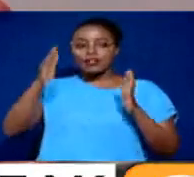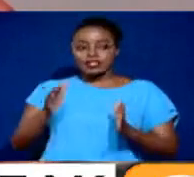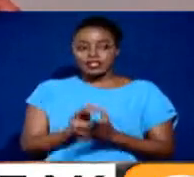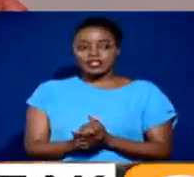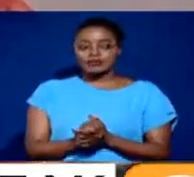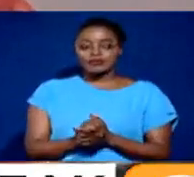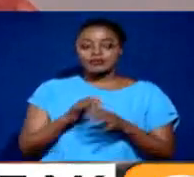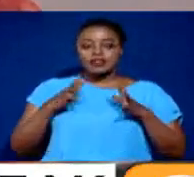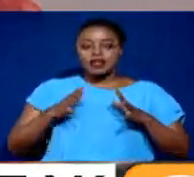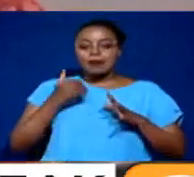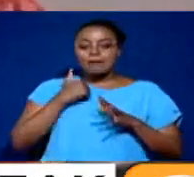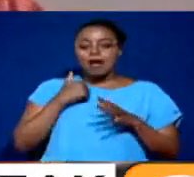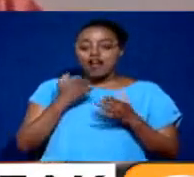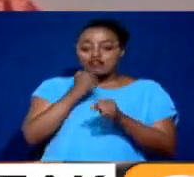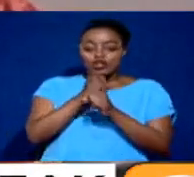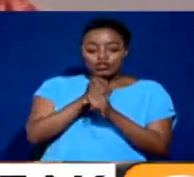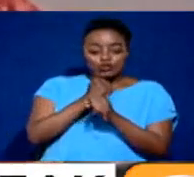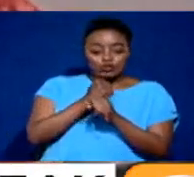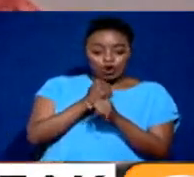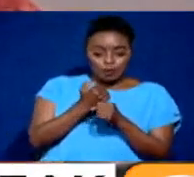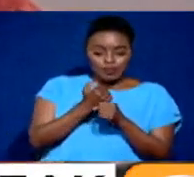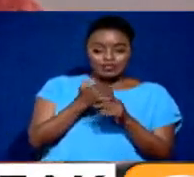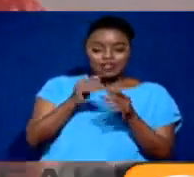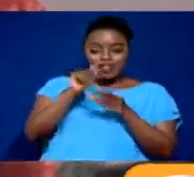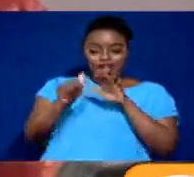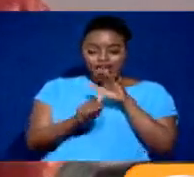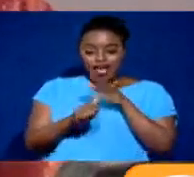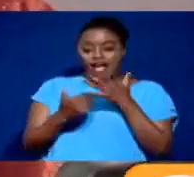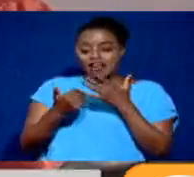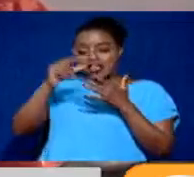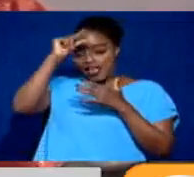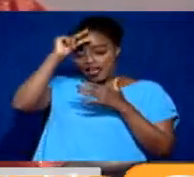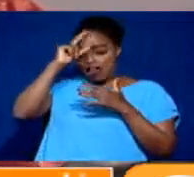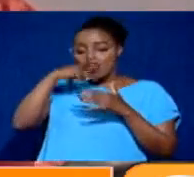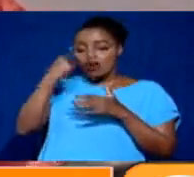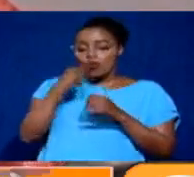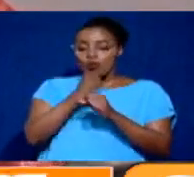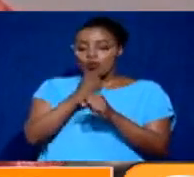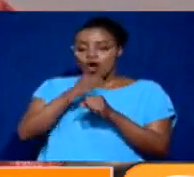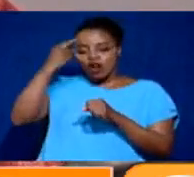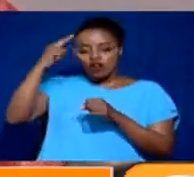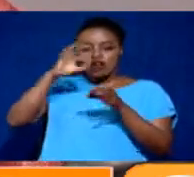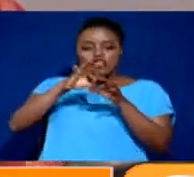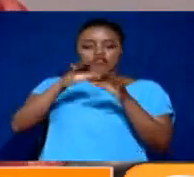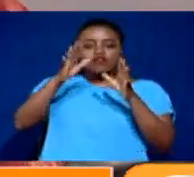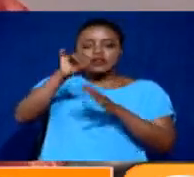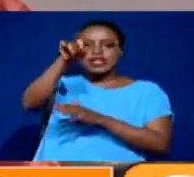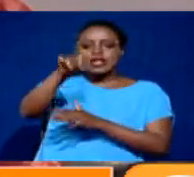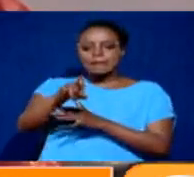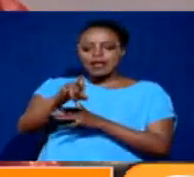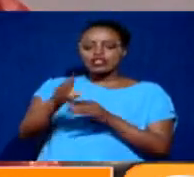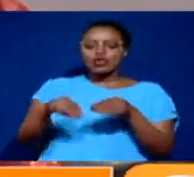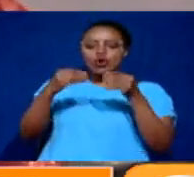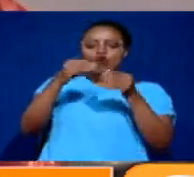people who are having state jobs and are agents of the state, who are employees of the voter, must